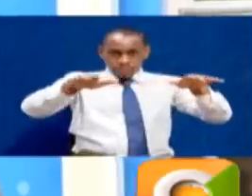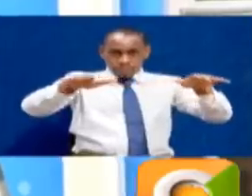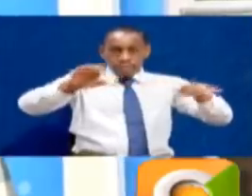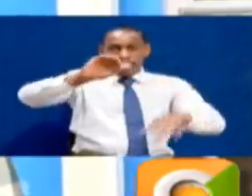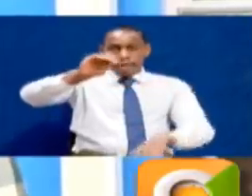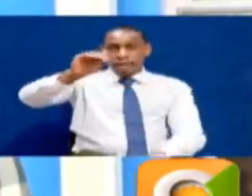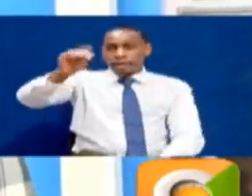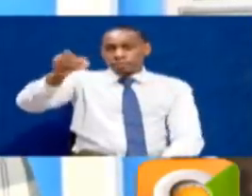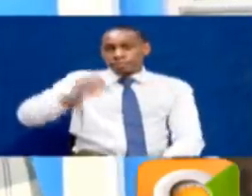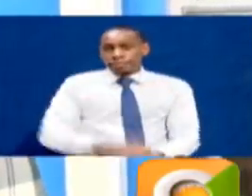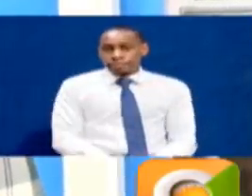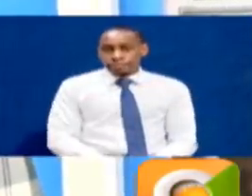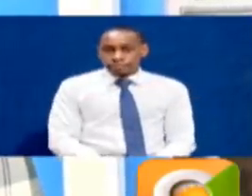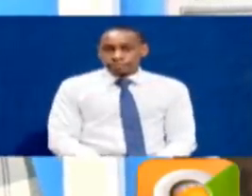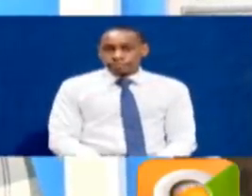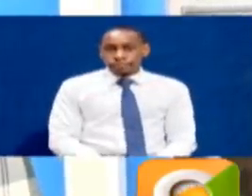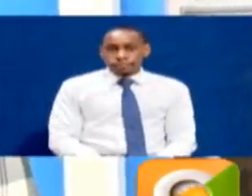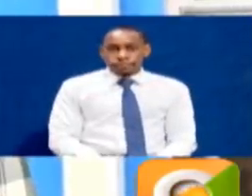counties.